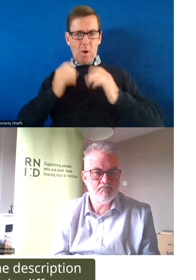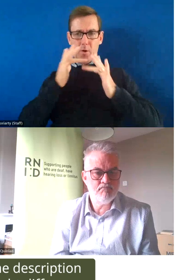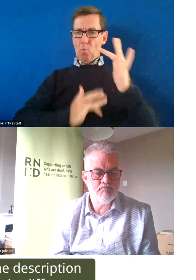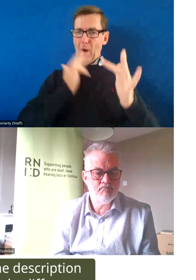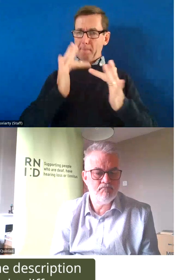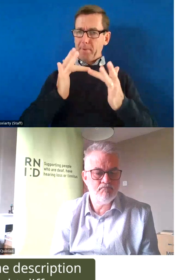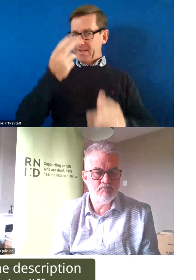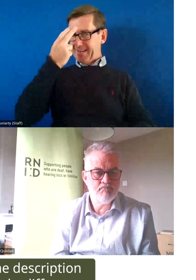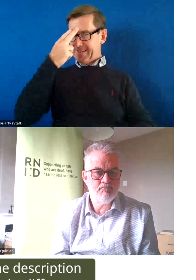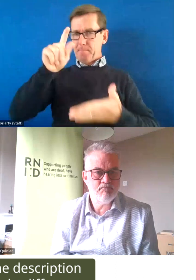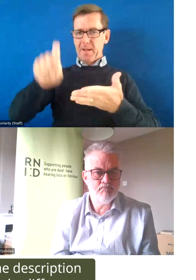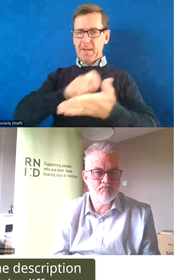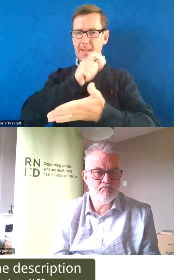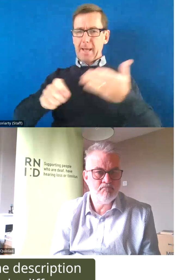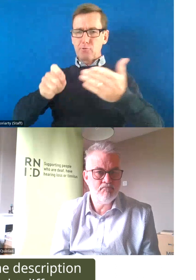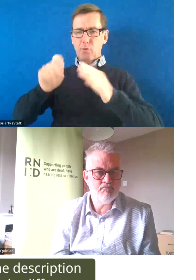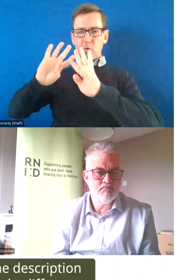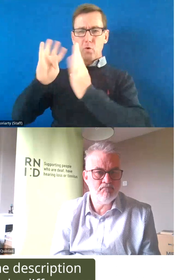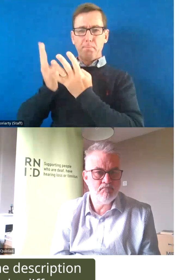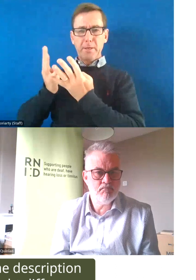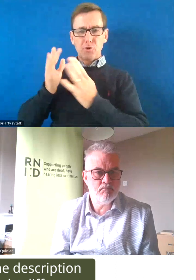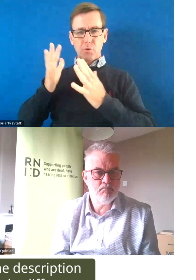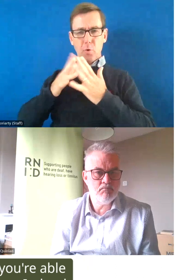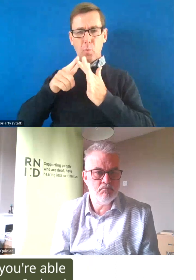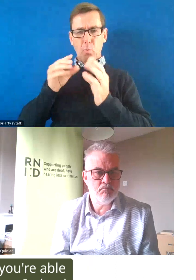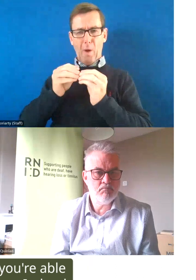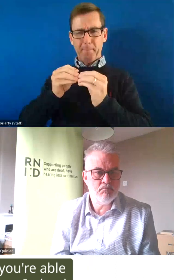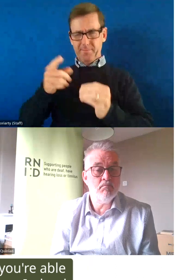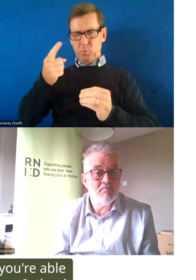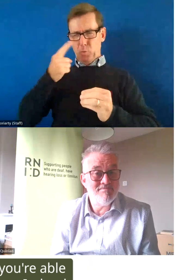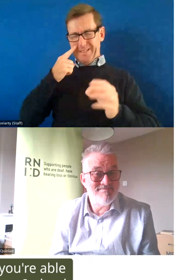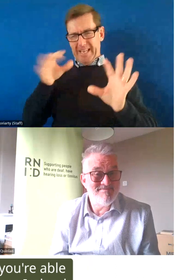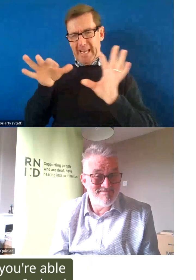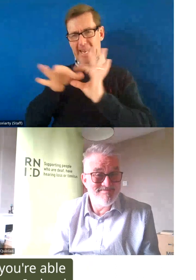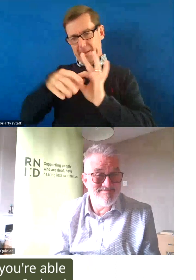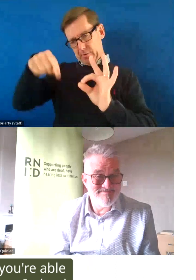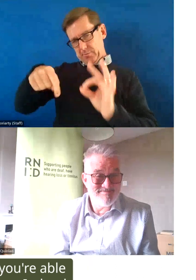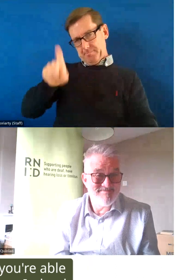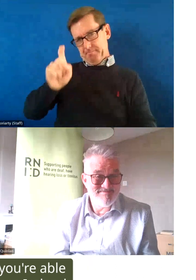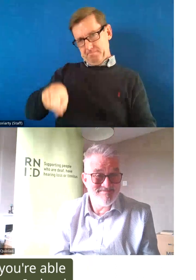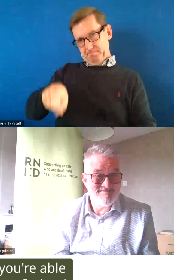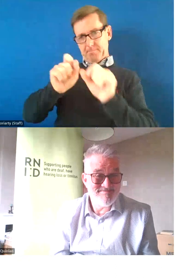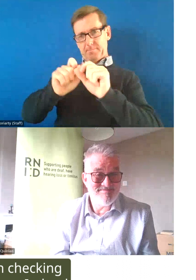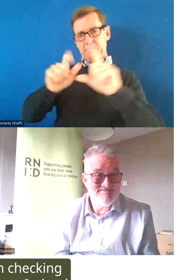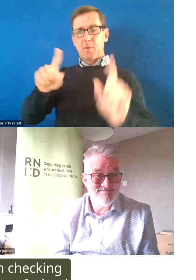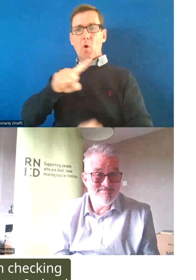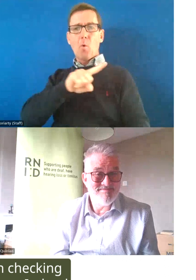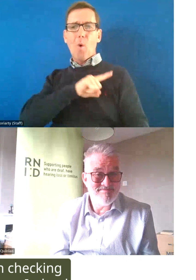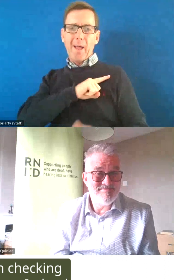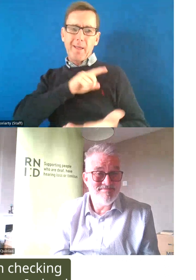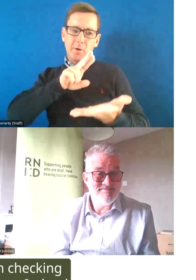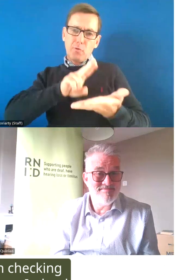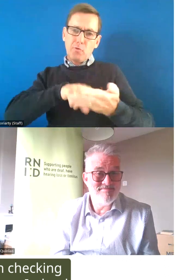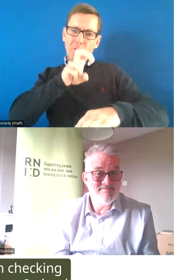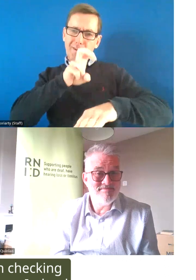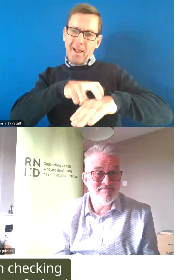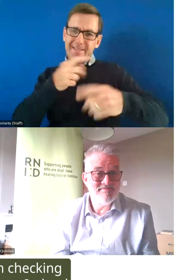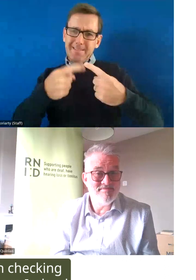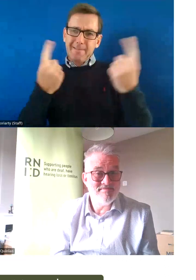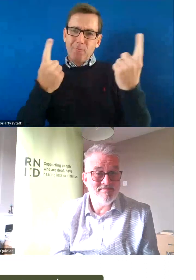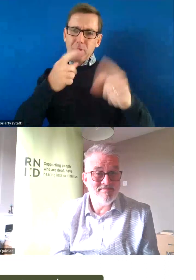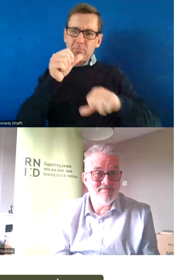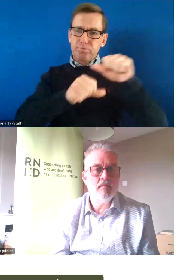put the link in the description, because there are slight differences in terms of how you're able to apply in Northern Ireland. So it's just worth checking if you're